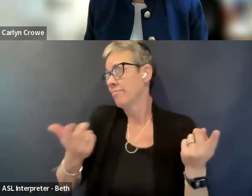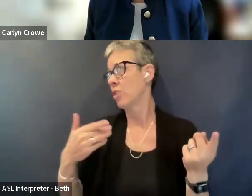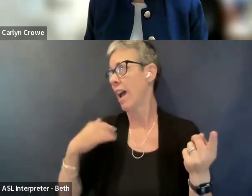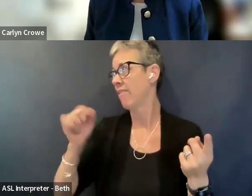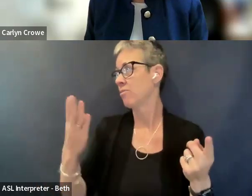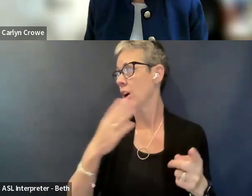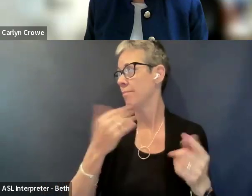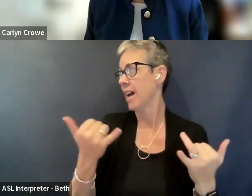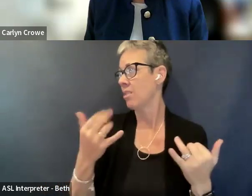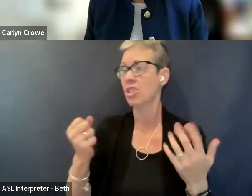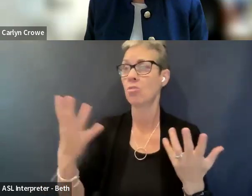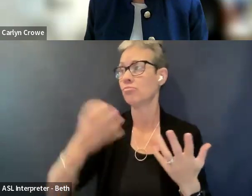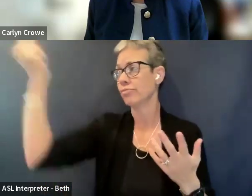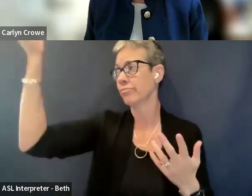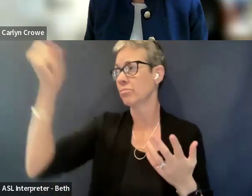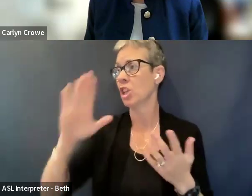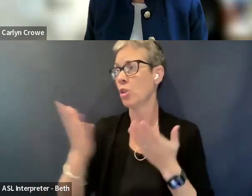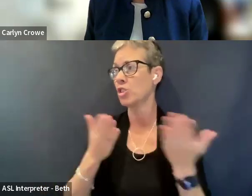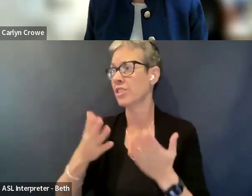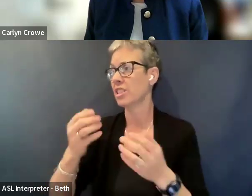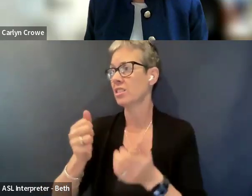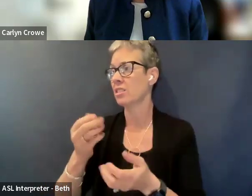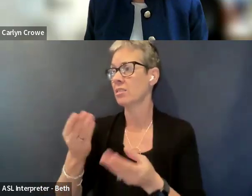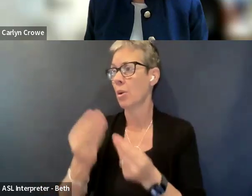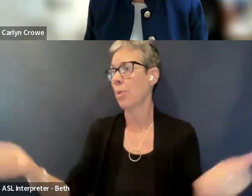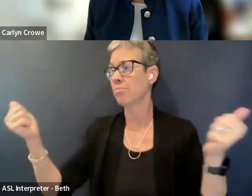gonna take away your services that got you there.